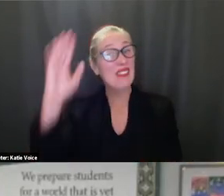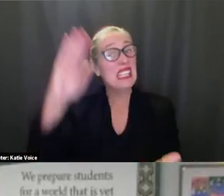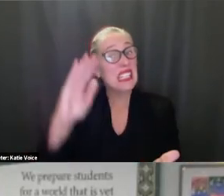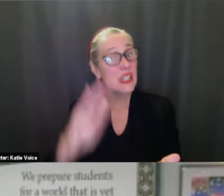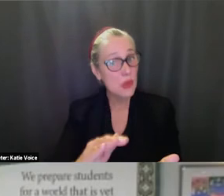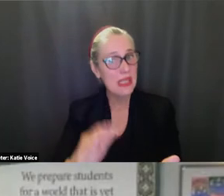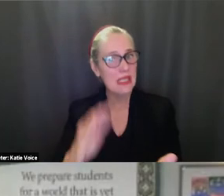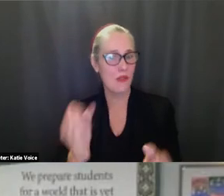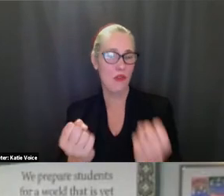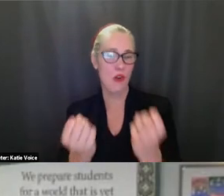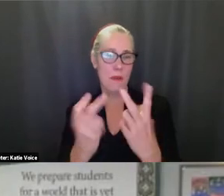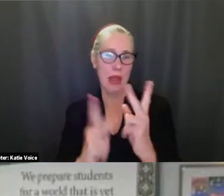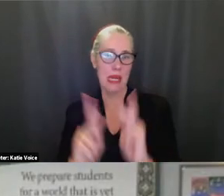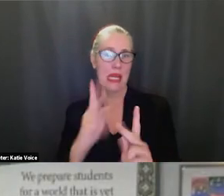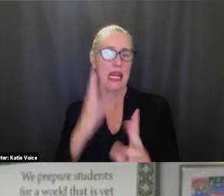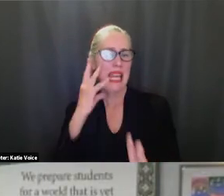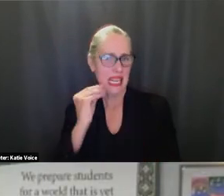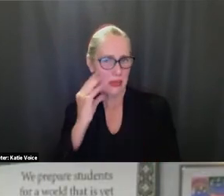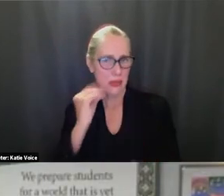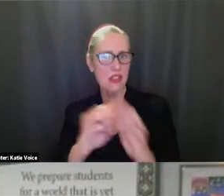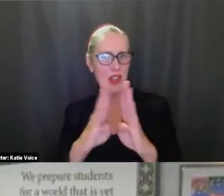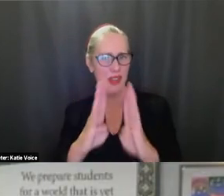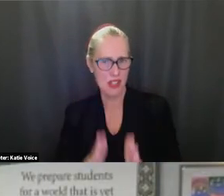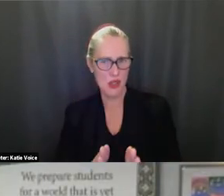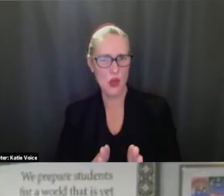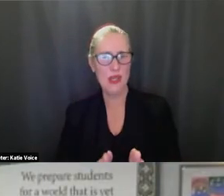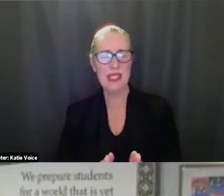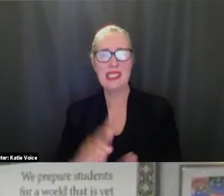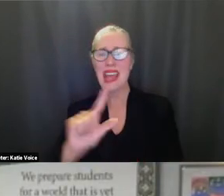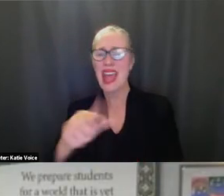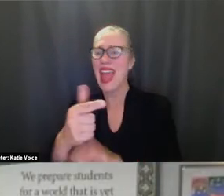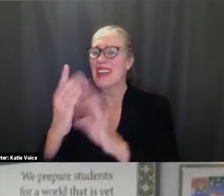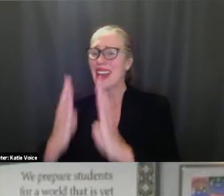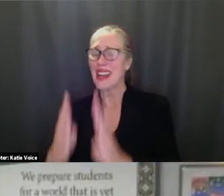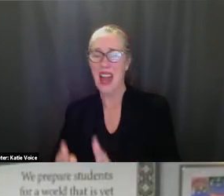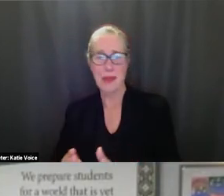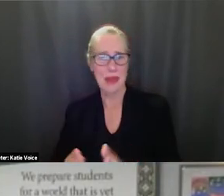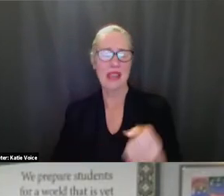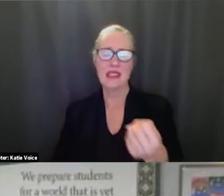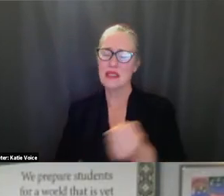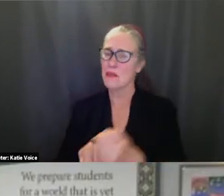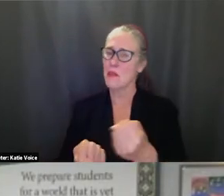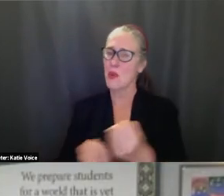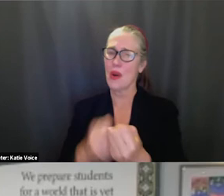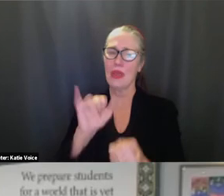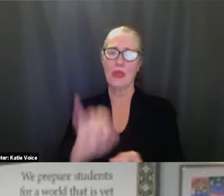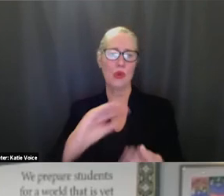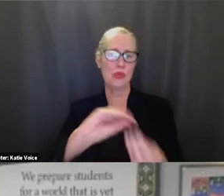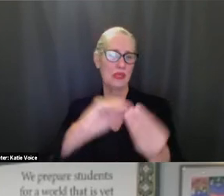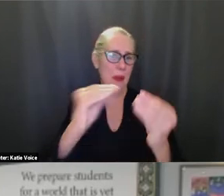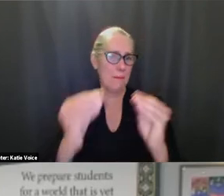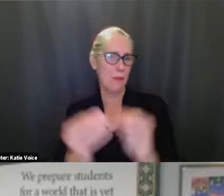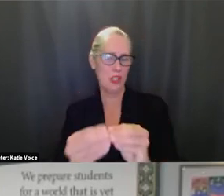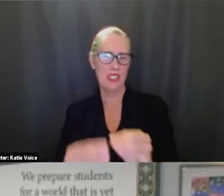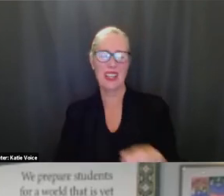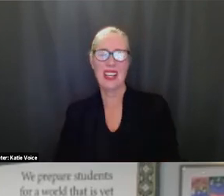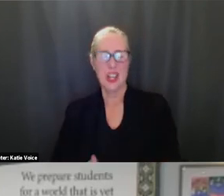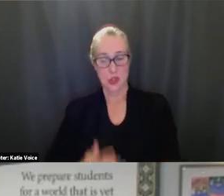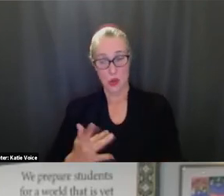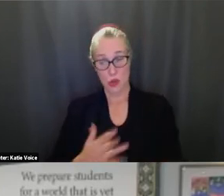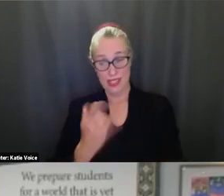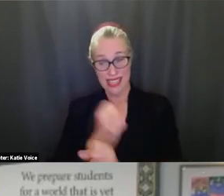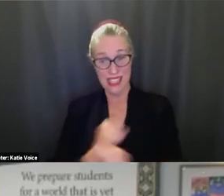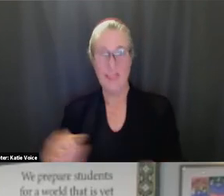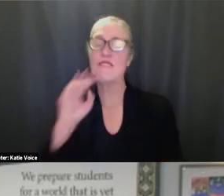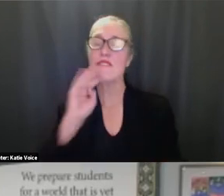many experiences of students and alumni across our district back up those statistics so this false sense of security for